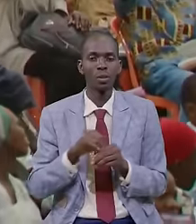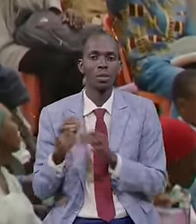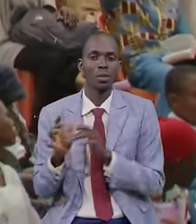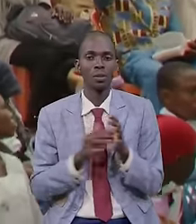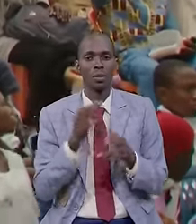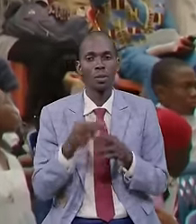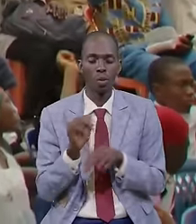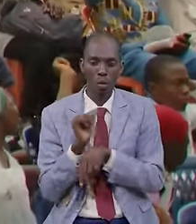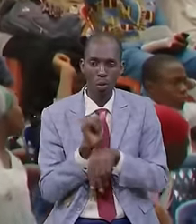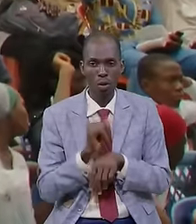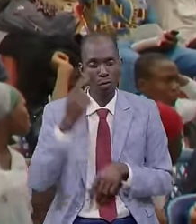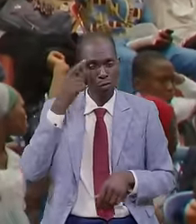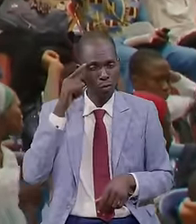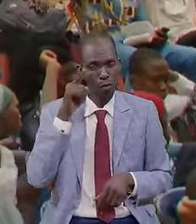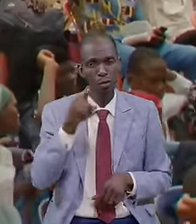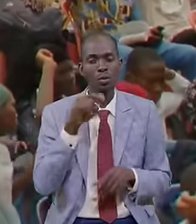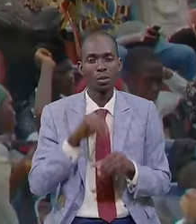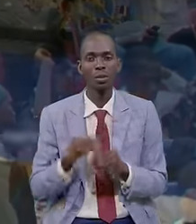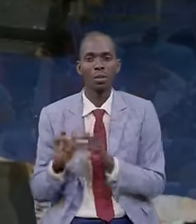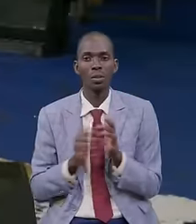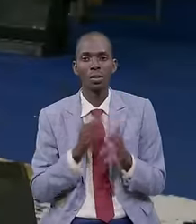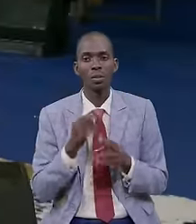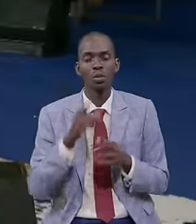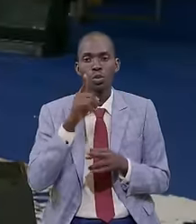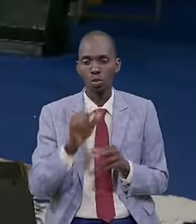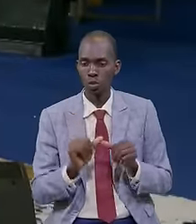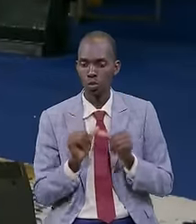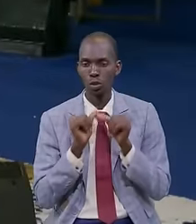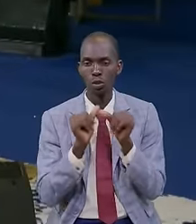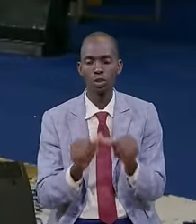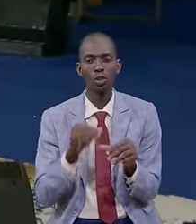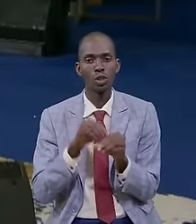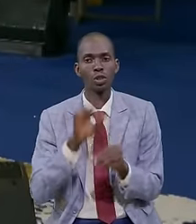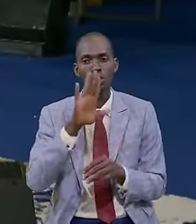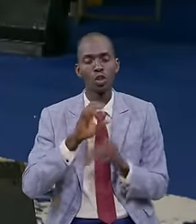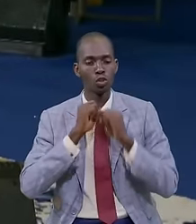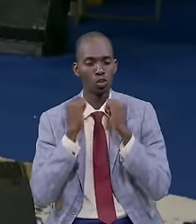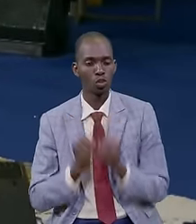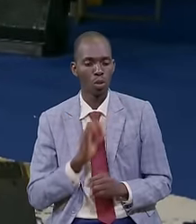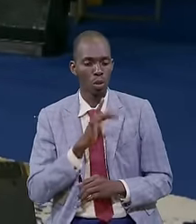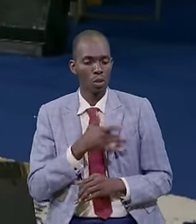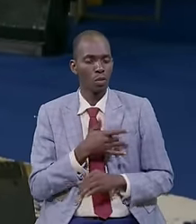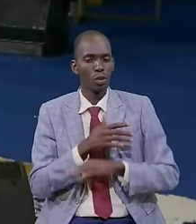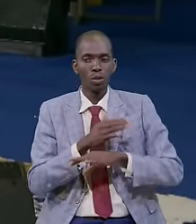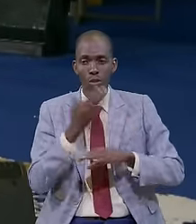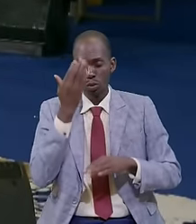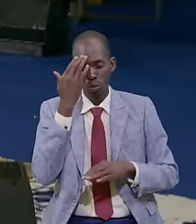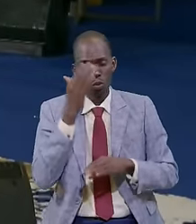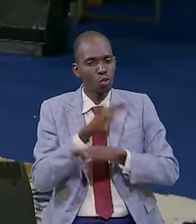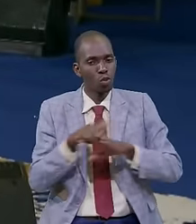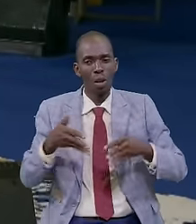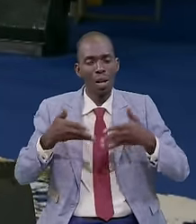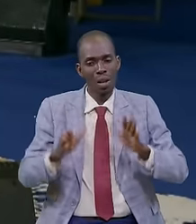your behalf. You keep that conviction, and there's no corruption. By the grace of God,